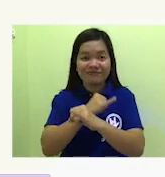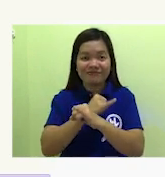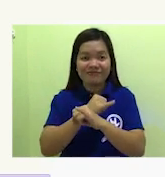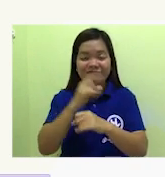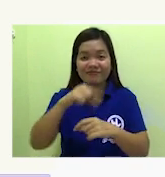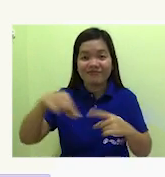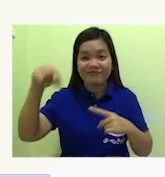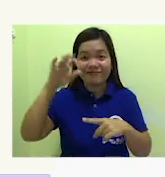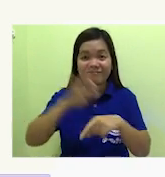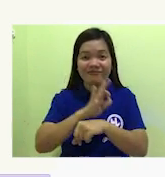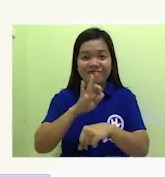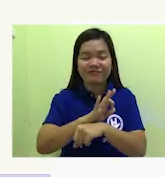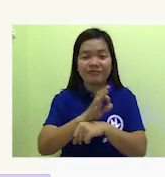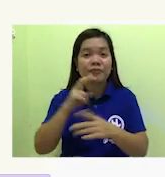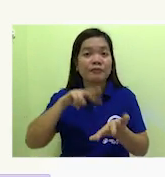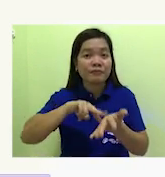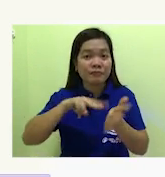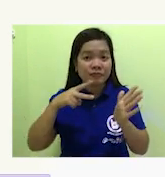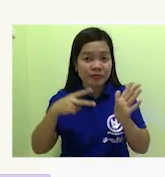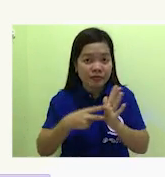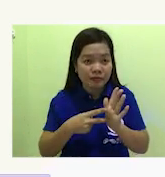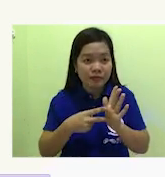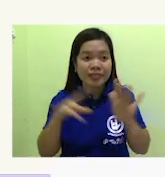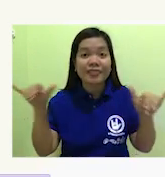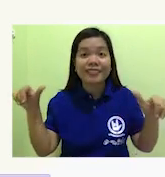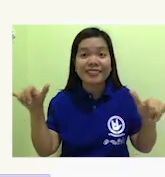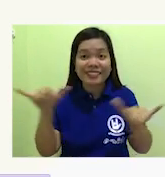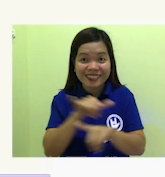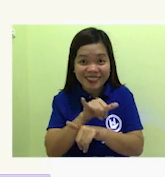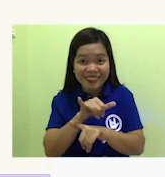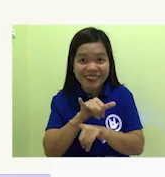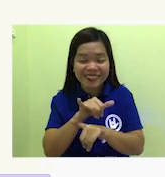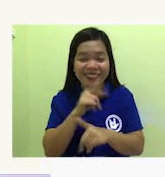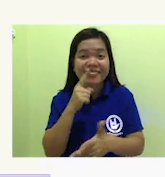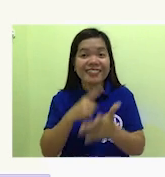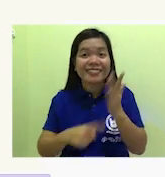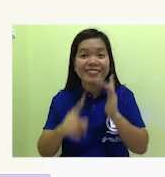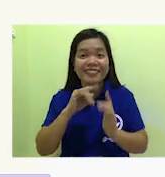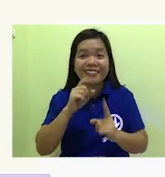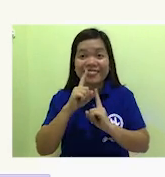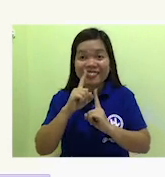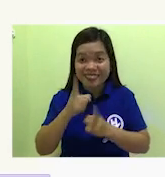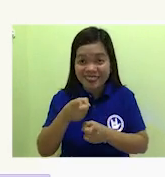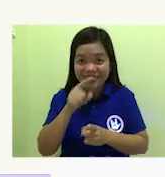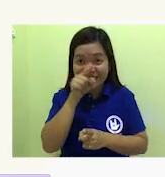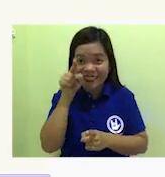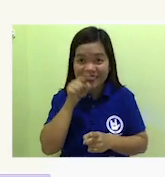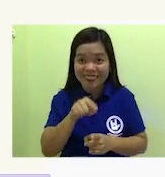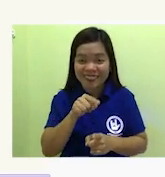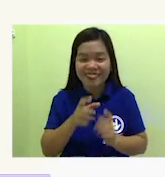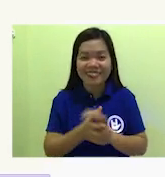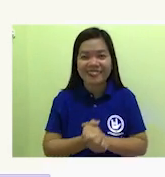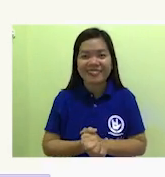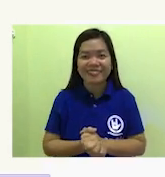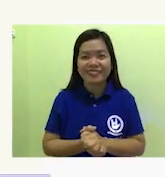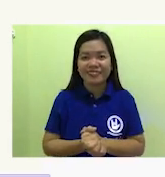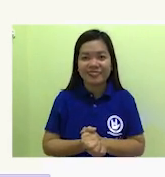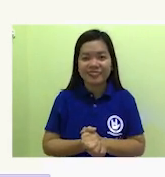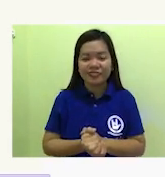x-intercepts of a quadratic function mean the same. What is the answer?